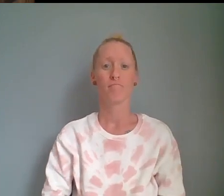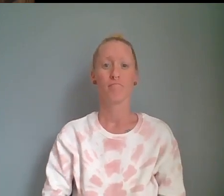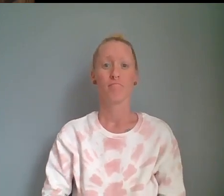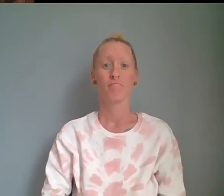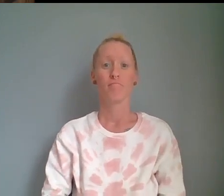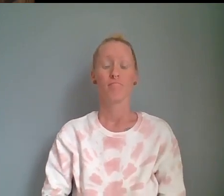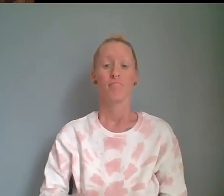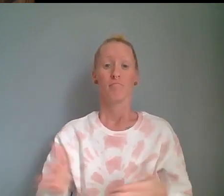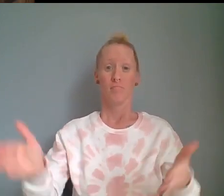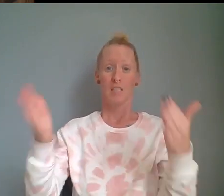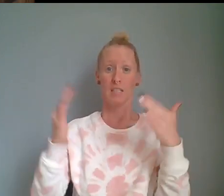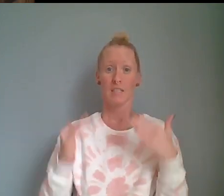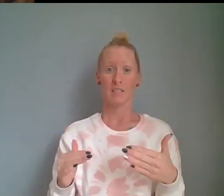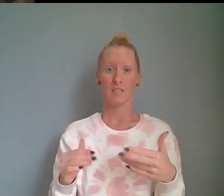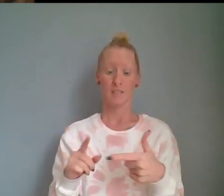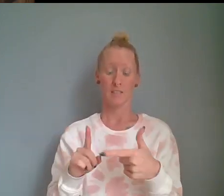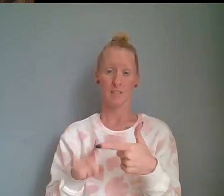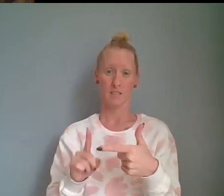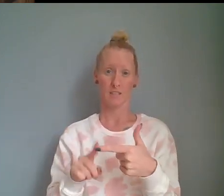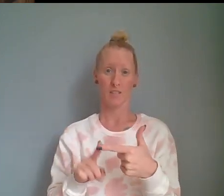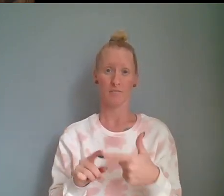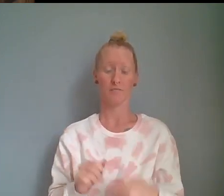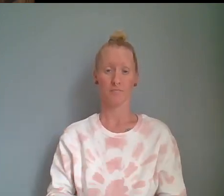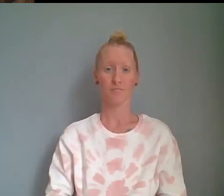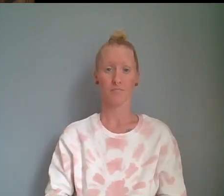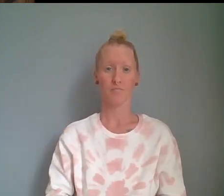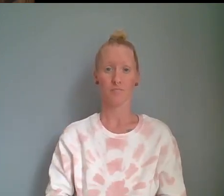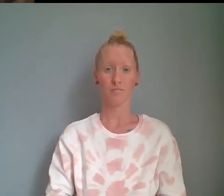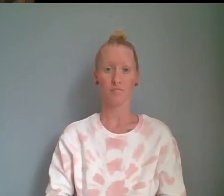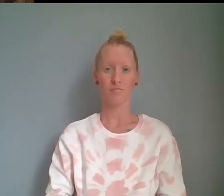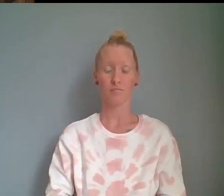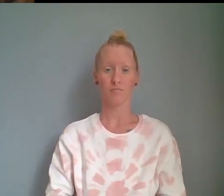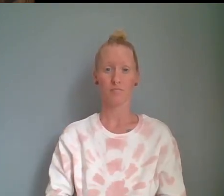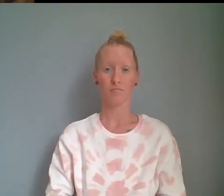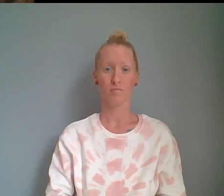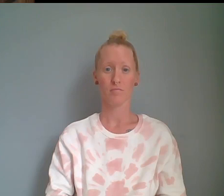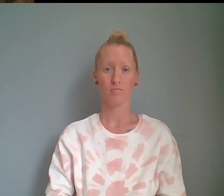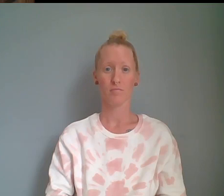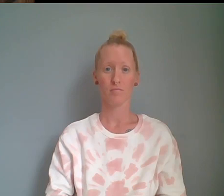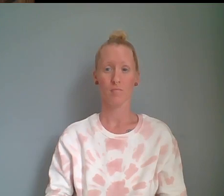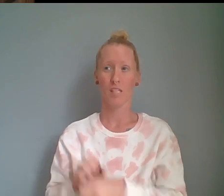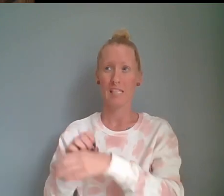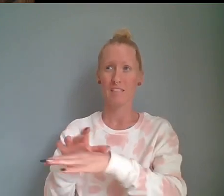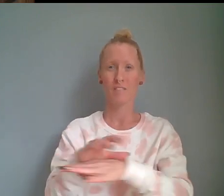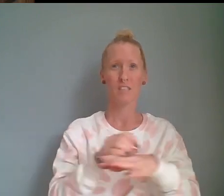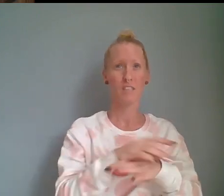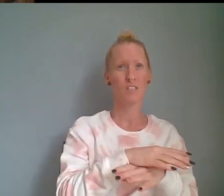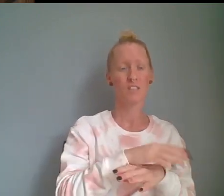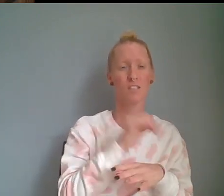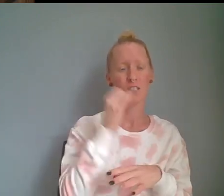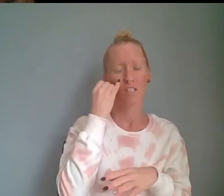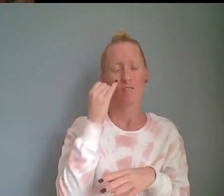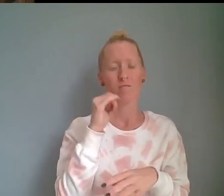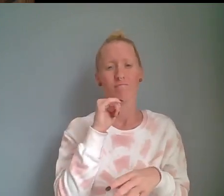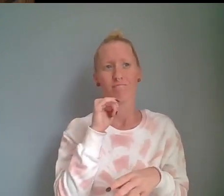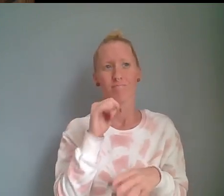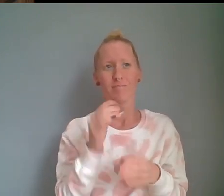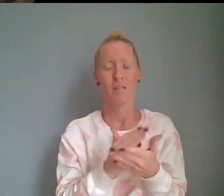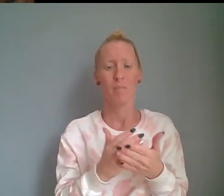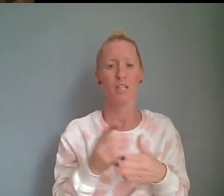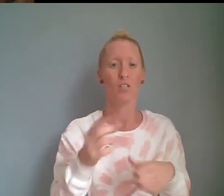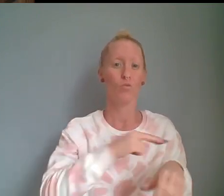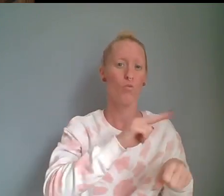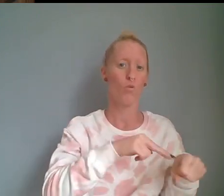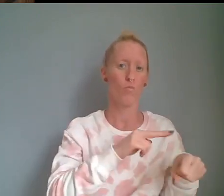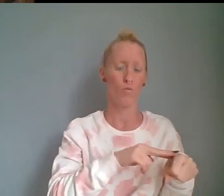second kind of thing that gets that influences whether something is called normal or abnormal are